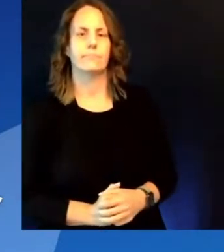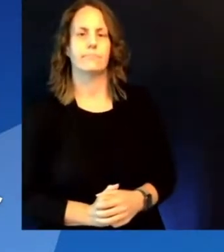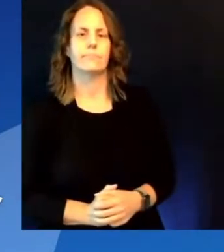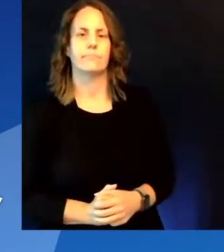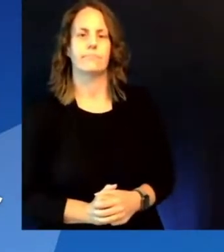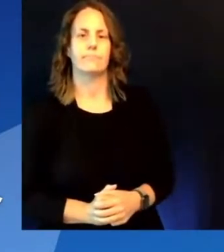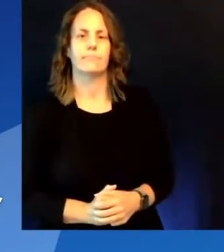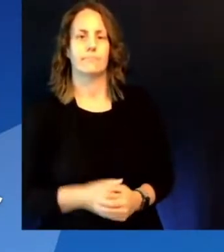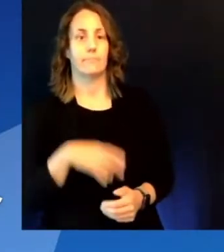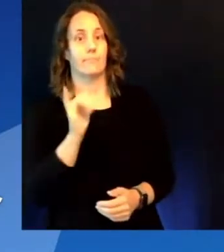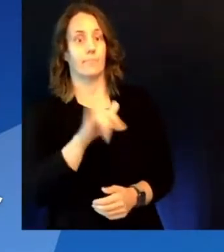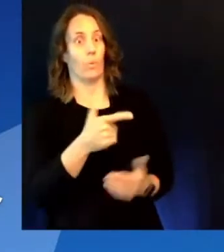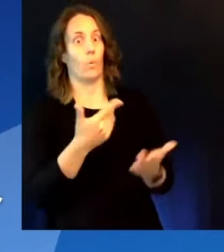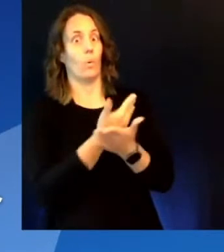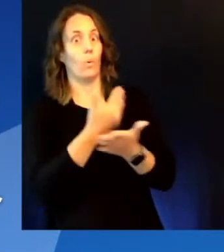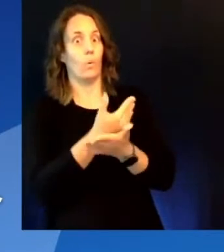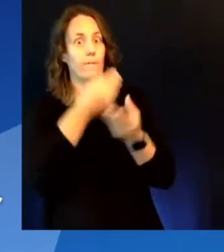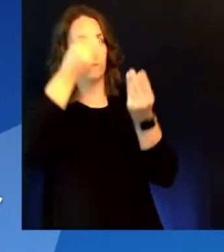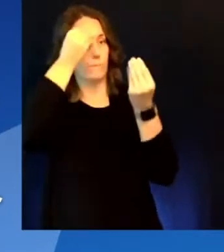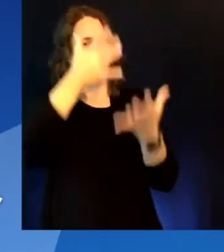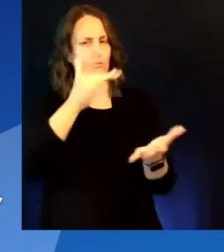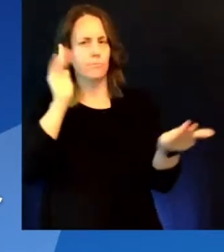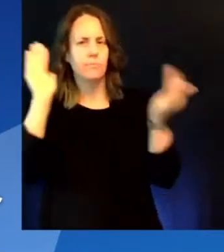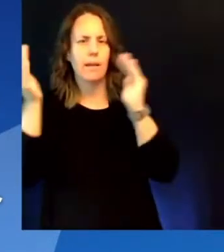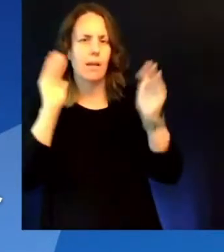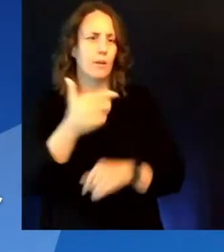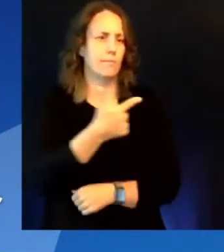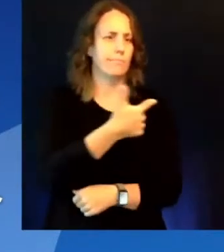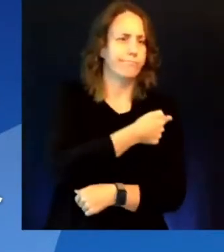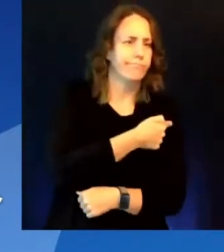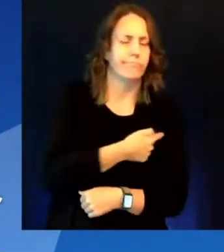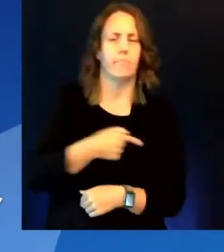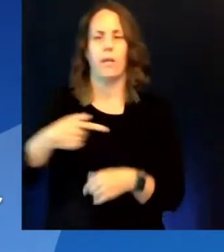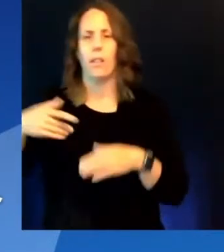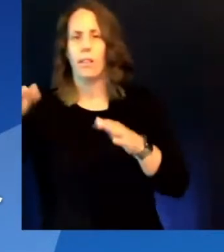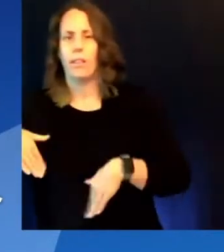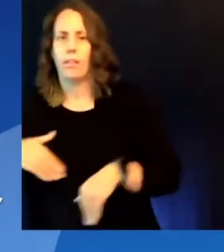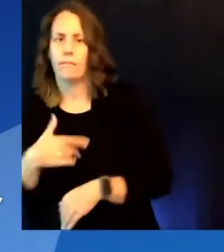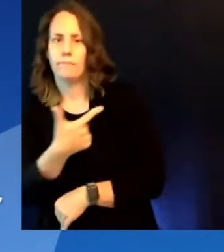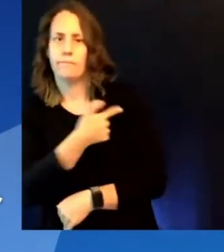vaccination status? Is it, another push to try to get people vaccinated?